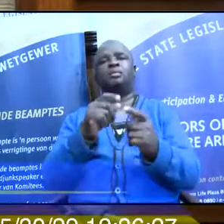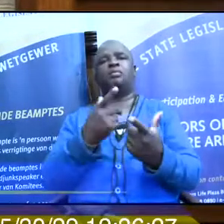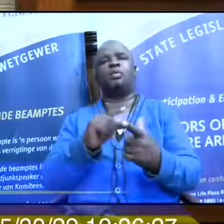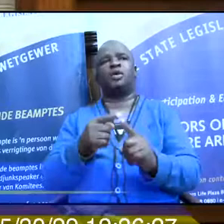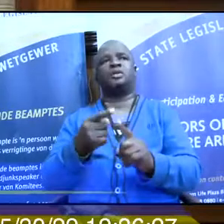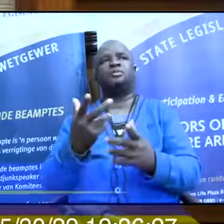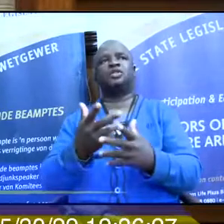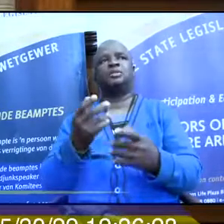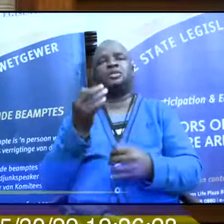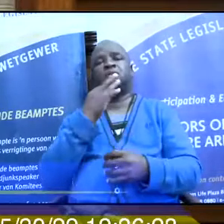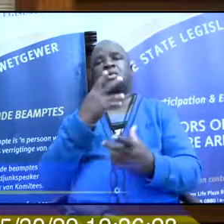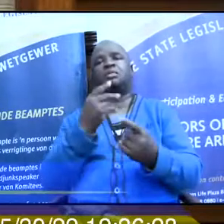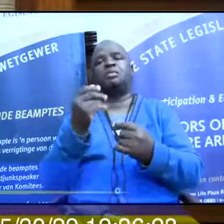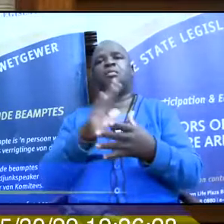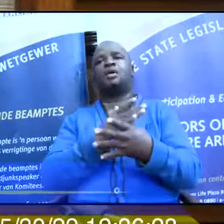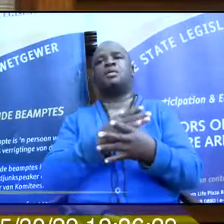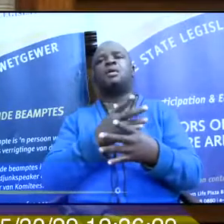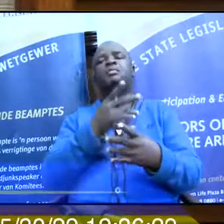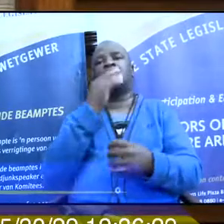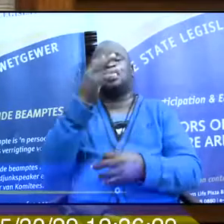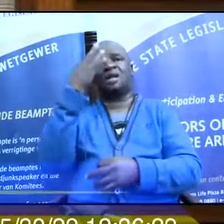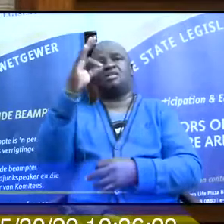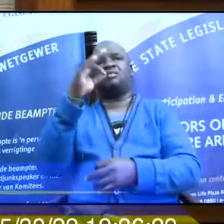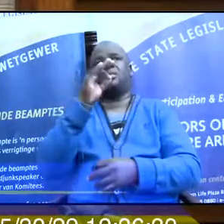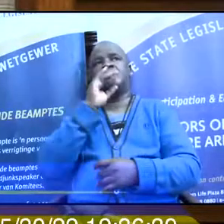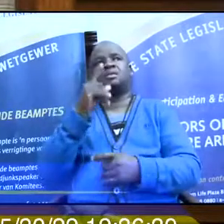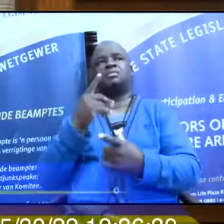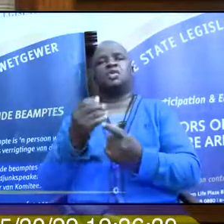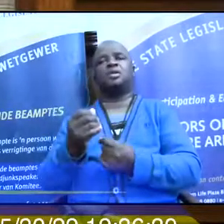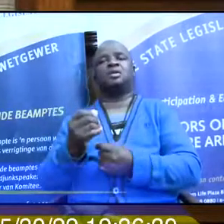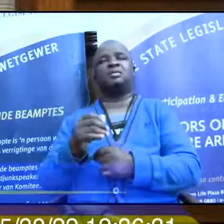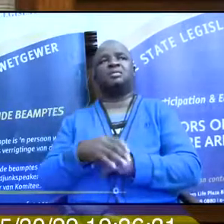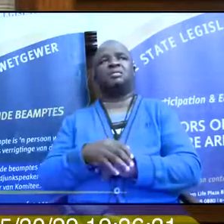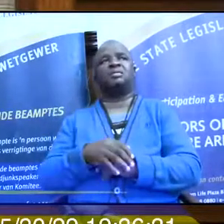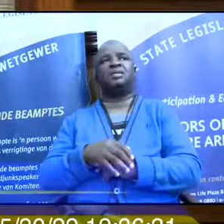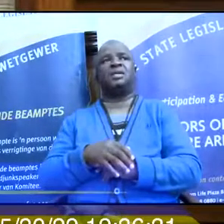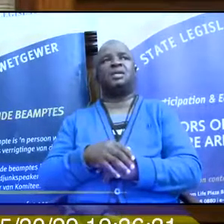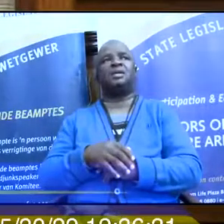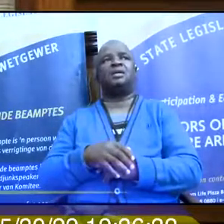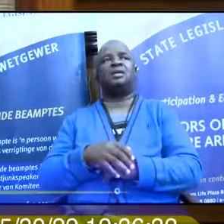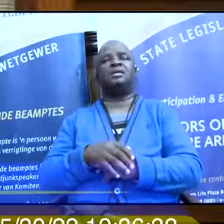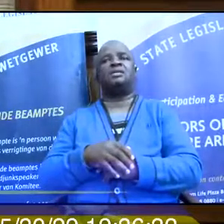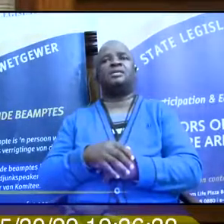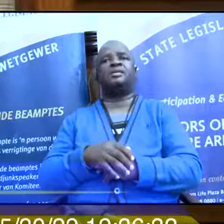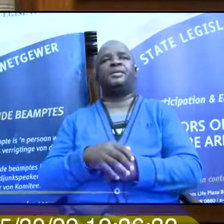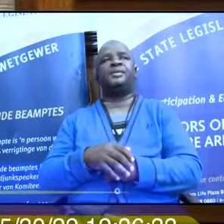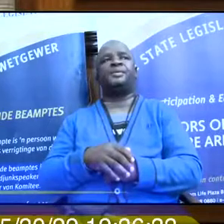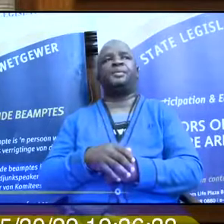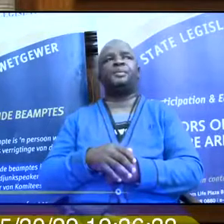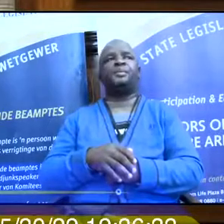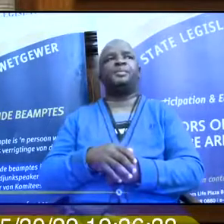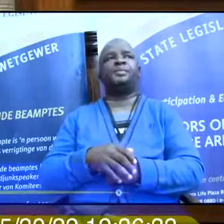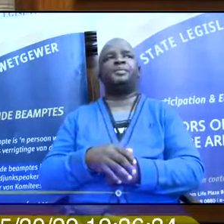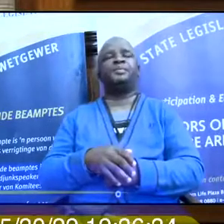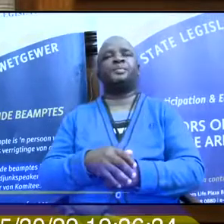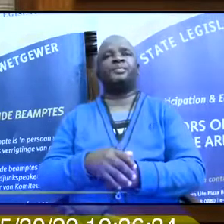precisely the resins used by the state as per the employer as the employer in the consumer court